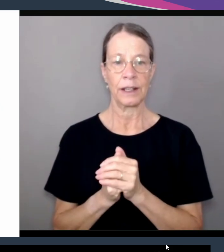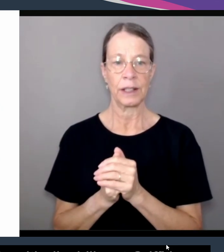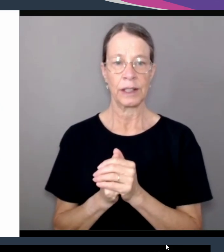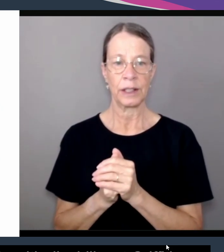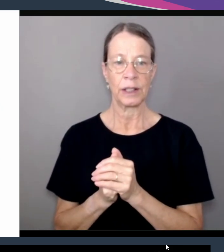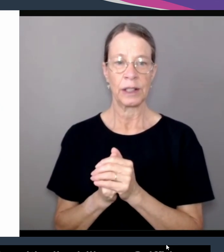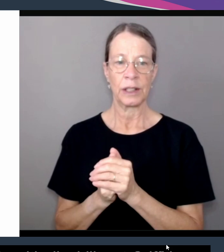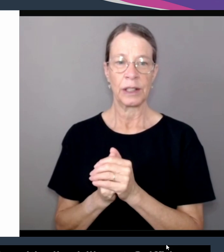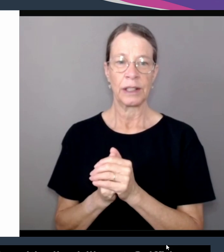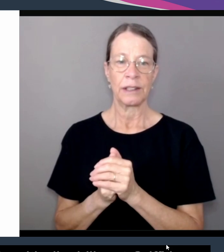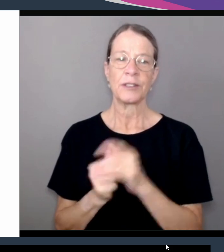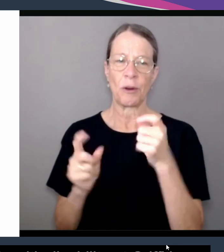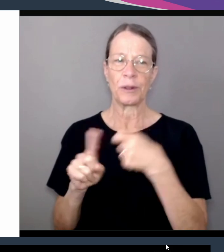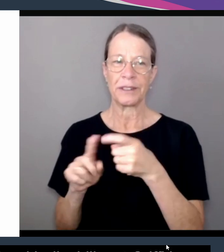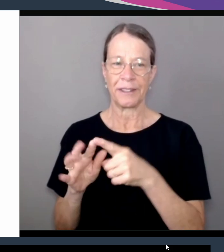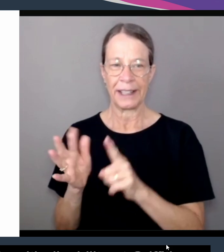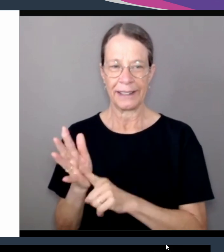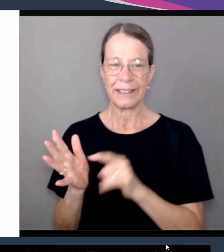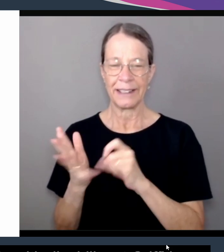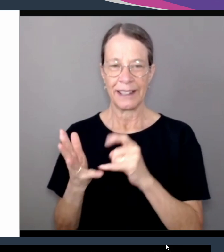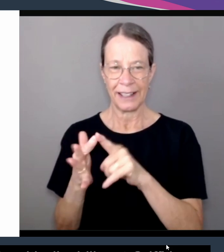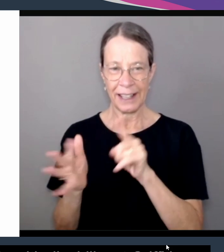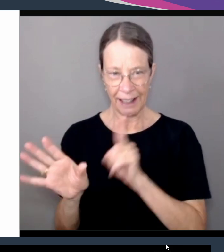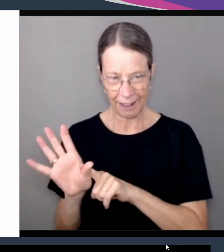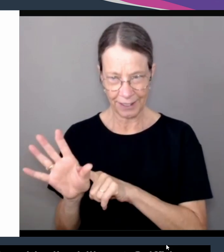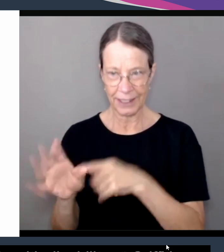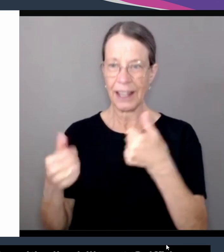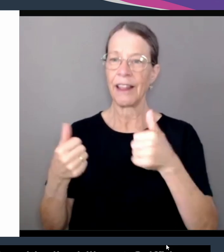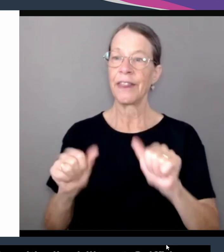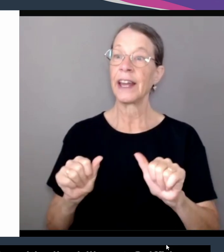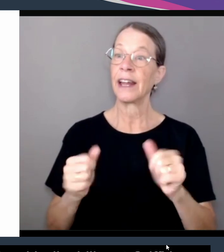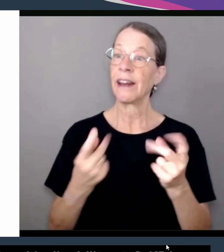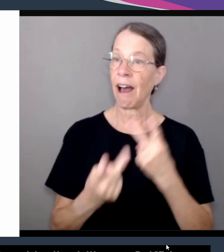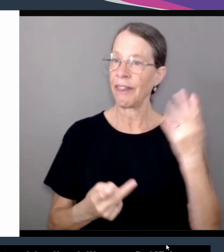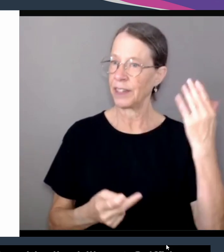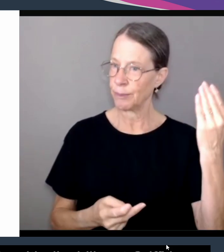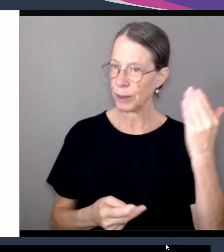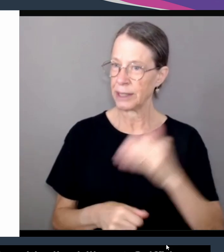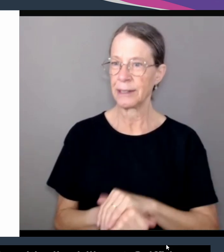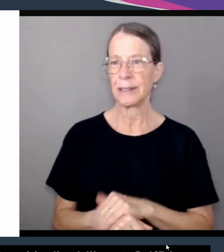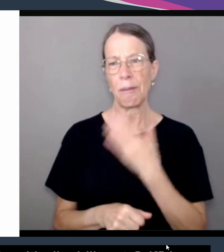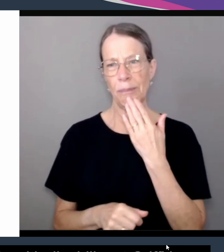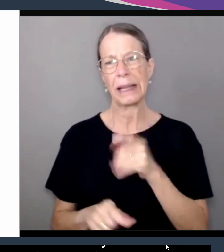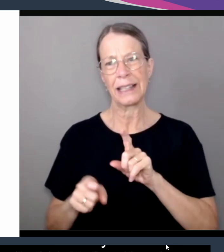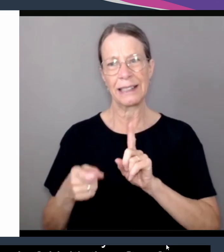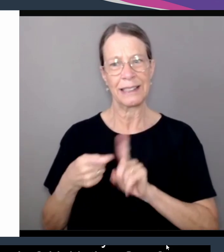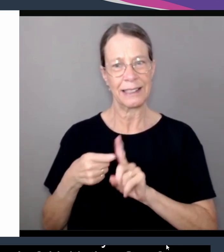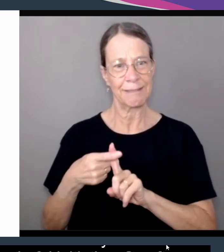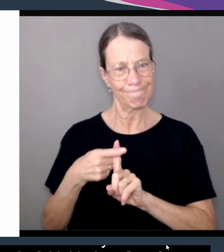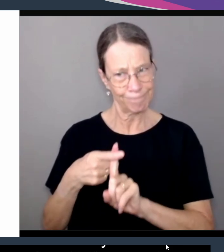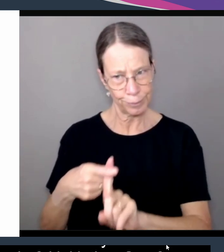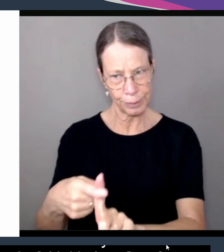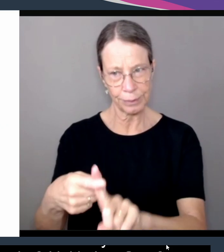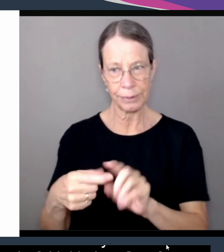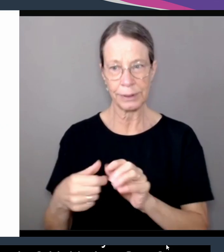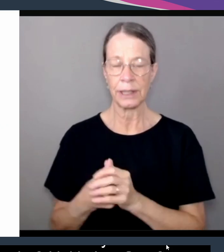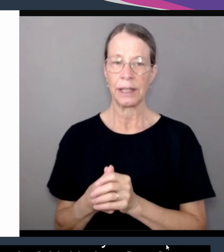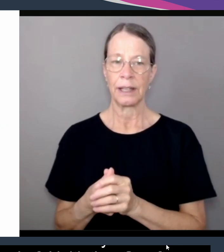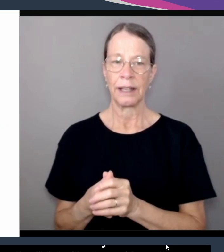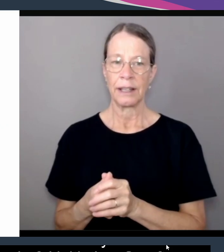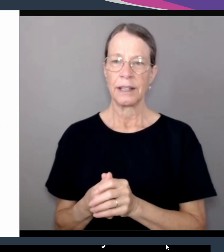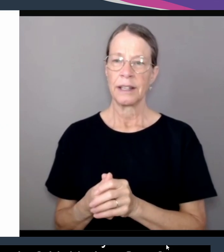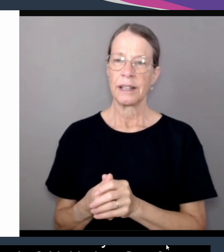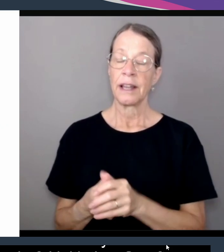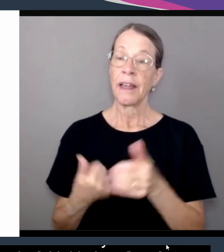some other speakers, so please do stay with us. And at the end of this session. We'll have about 20 minutes for questions